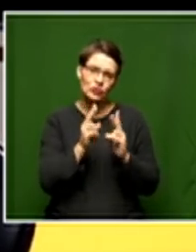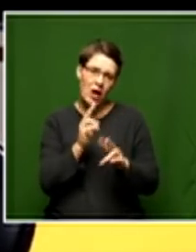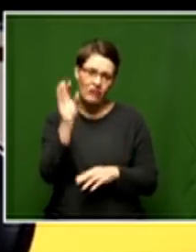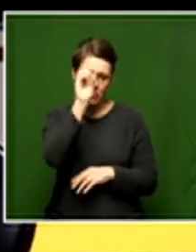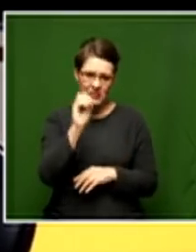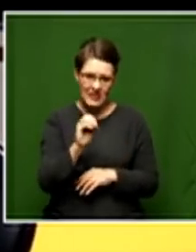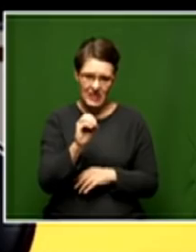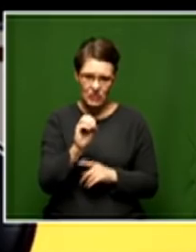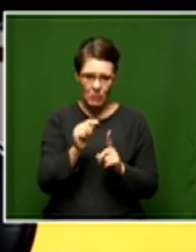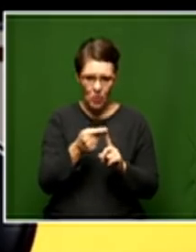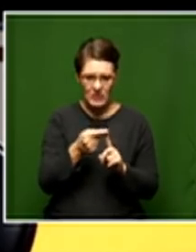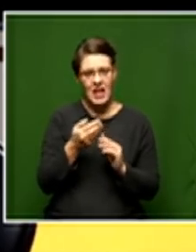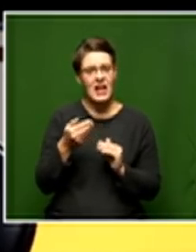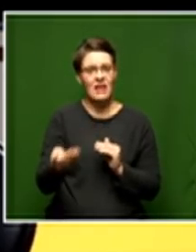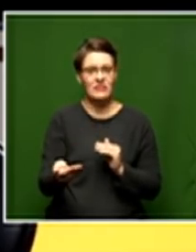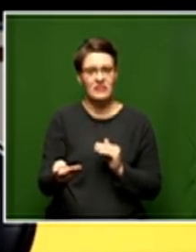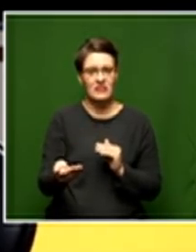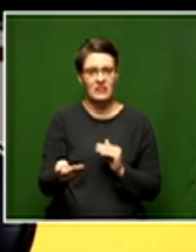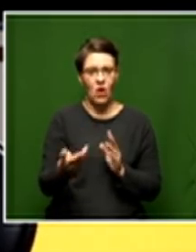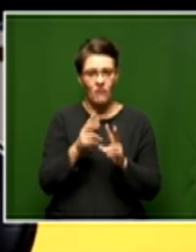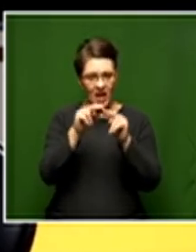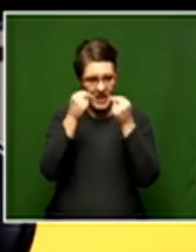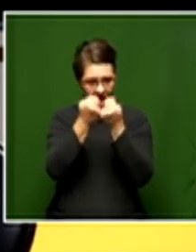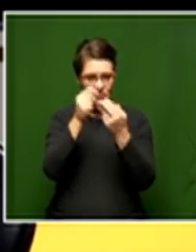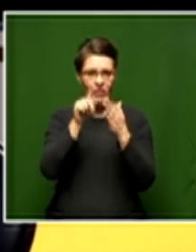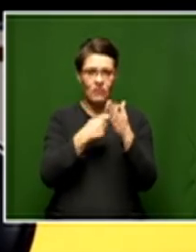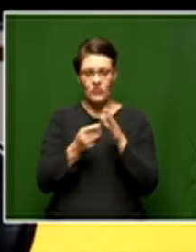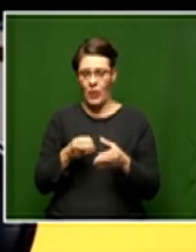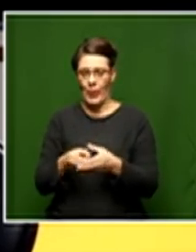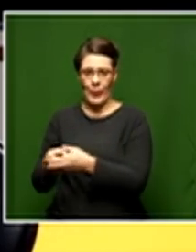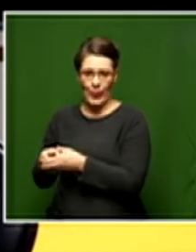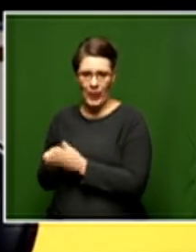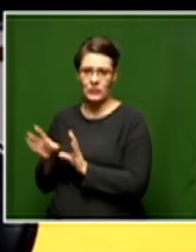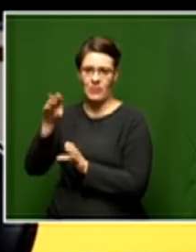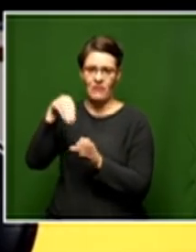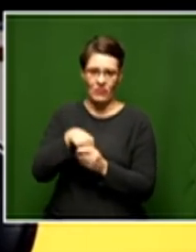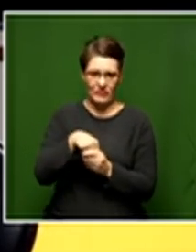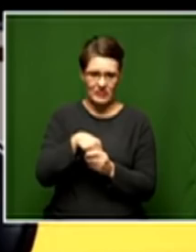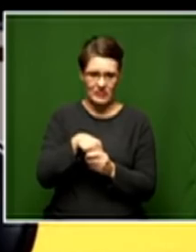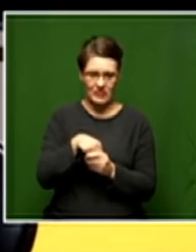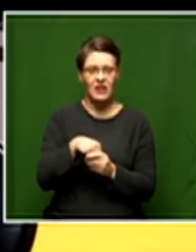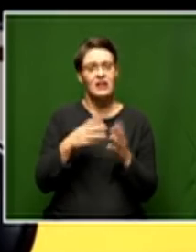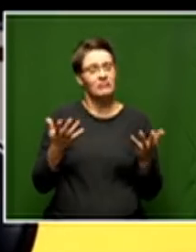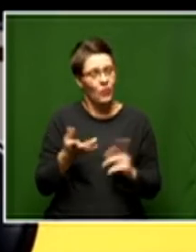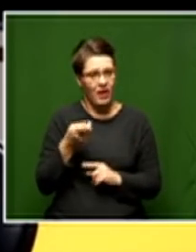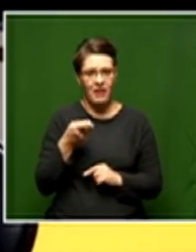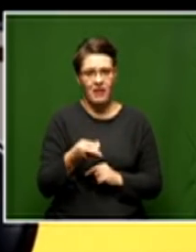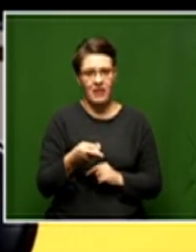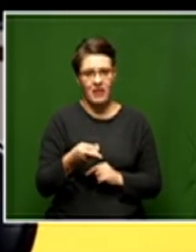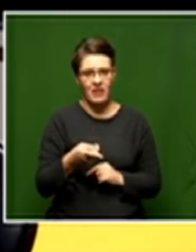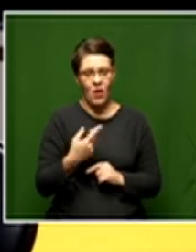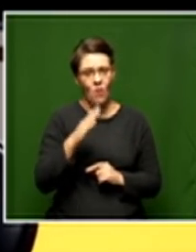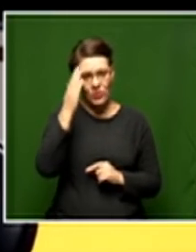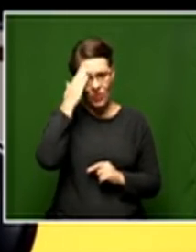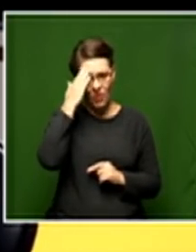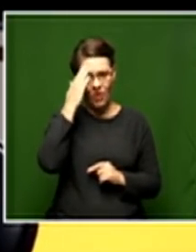points left of the national vote for the smaller parties to come in. Okay. And that is then where we